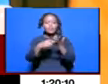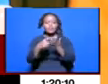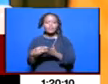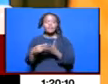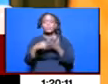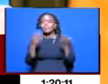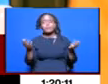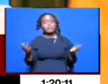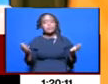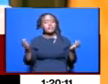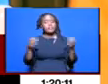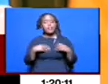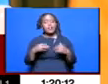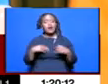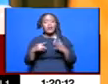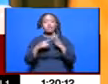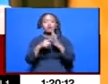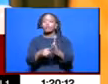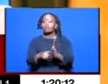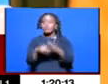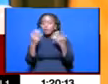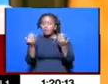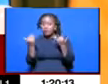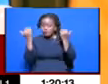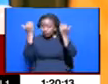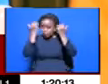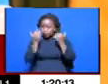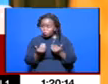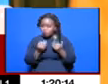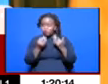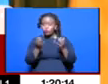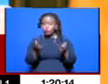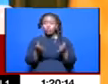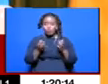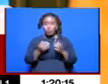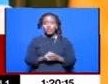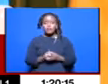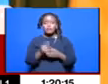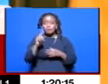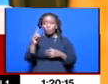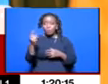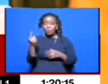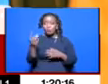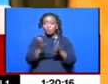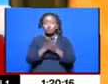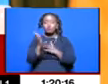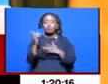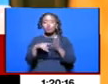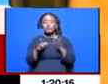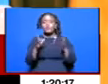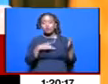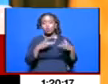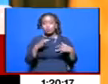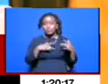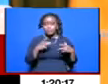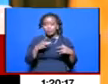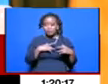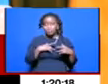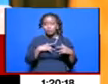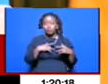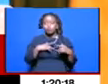of the discipline of judicial inquiry, first through what I consider to be the conceptual